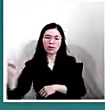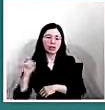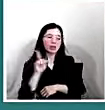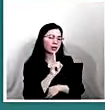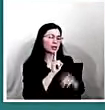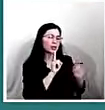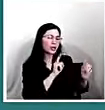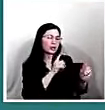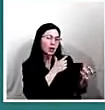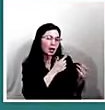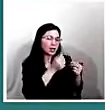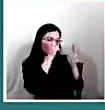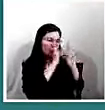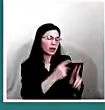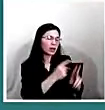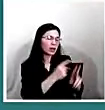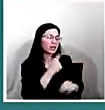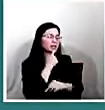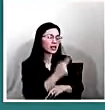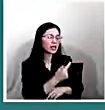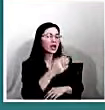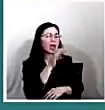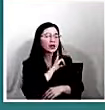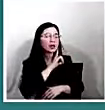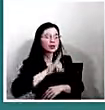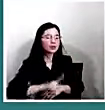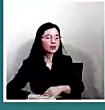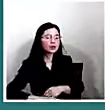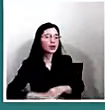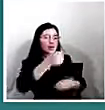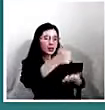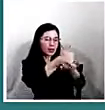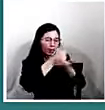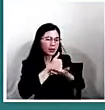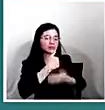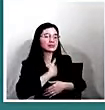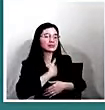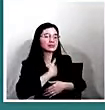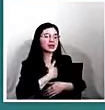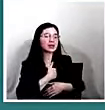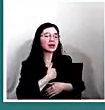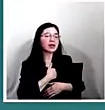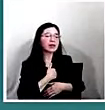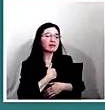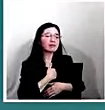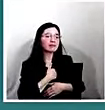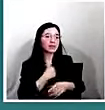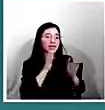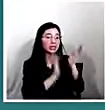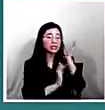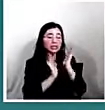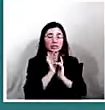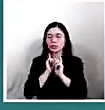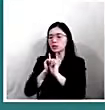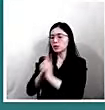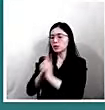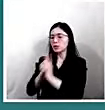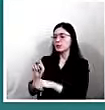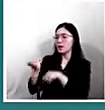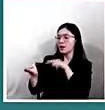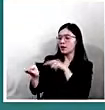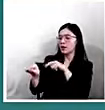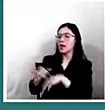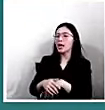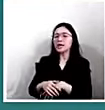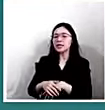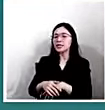saying, "Lord, help me." He said in reply, "It is not